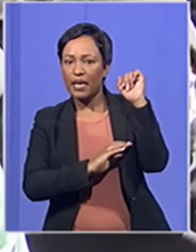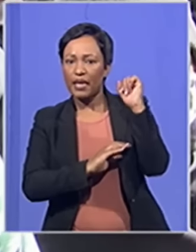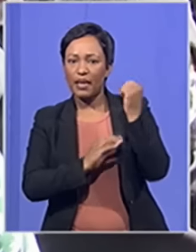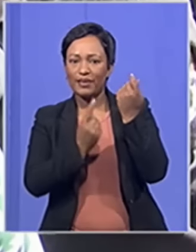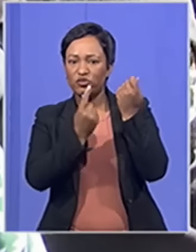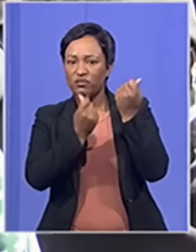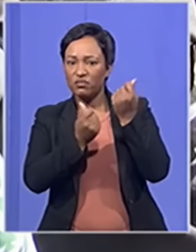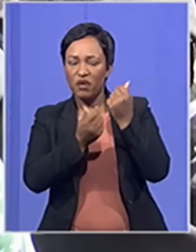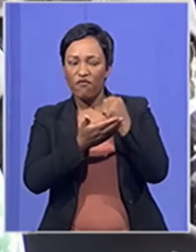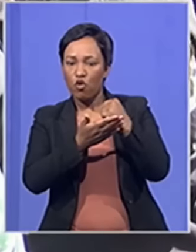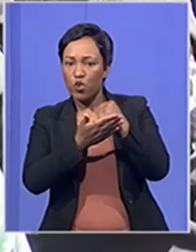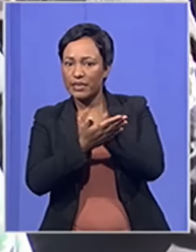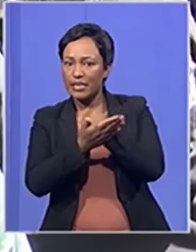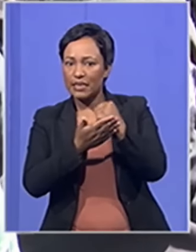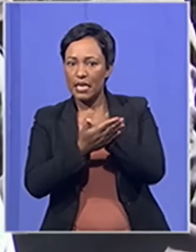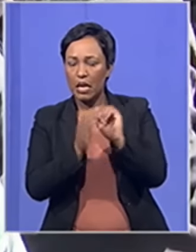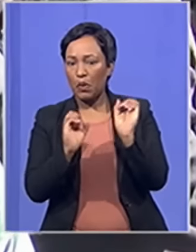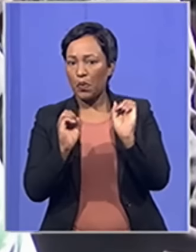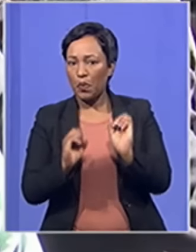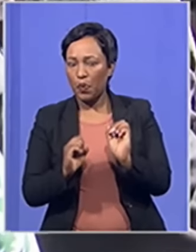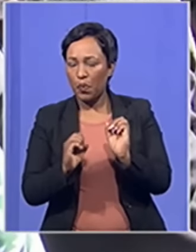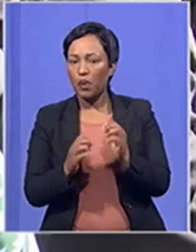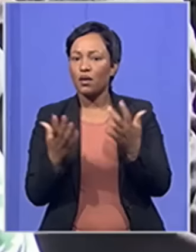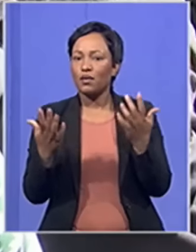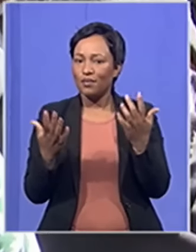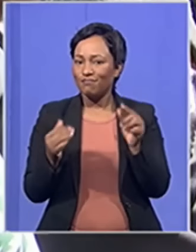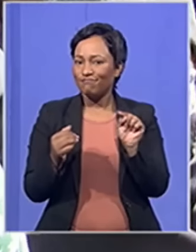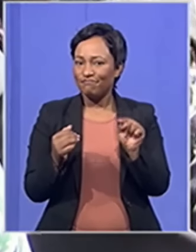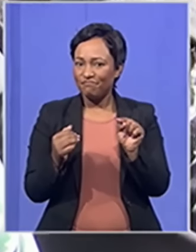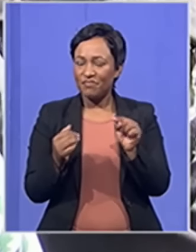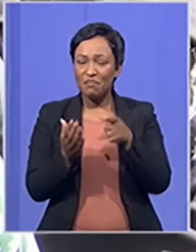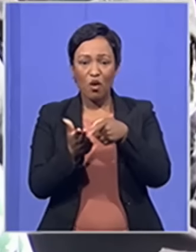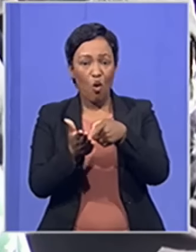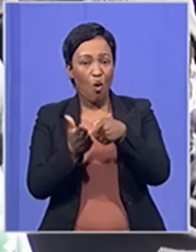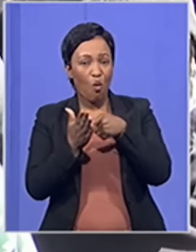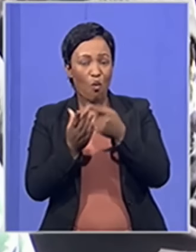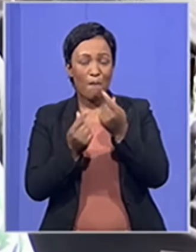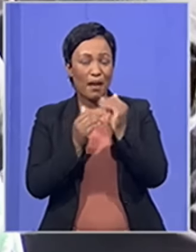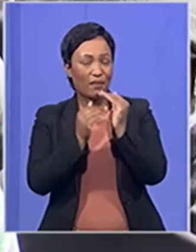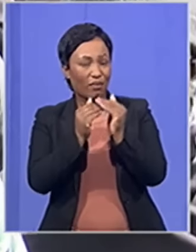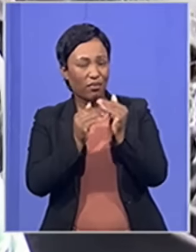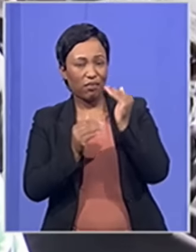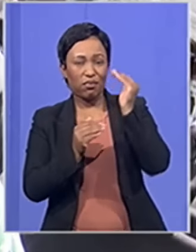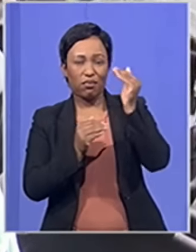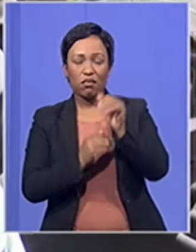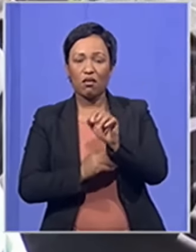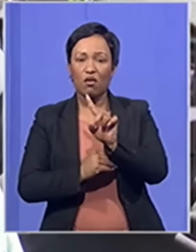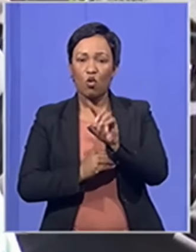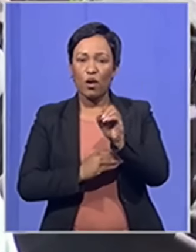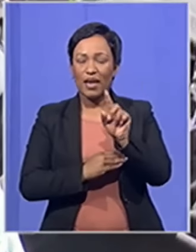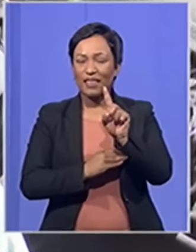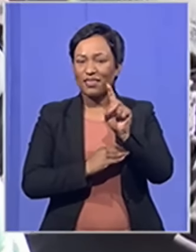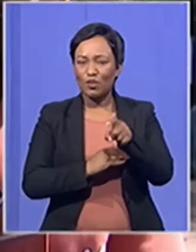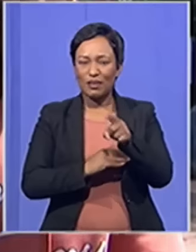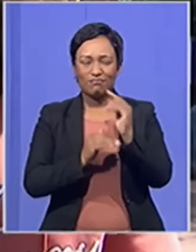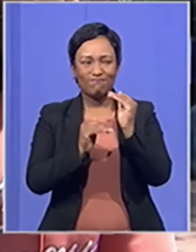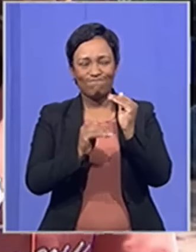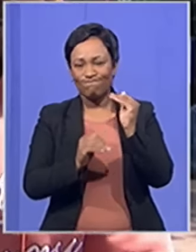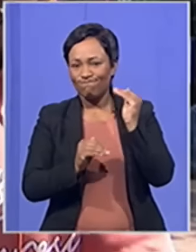yona tšhelete ya go ka tsena sekolo ba tloga ba kolota ditšhelete tse di go godimo go lekana le bo 100,000 go ya go